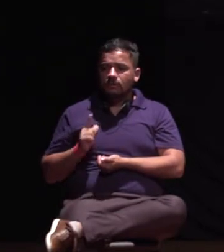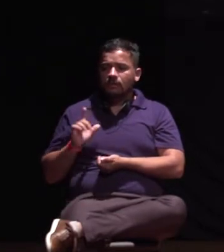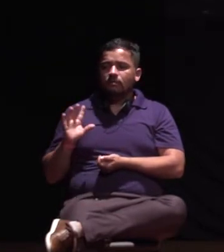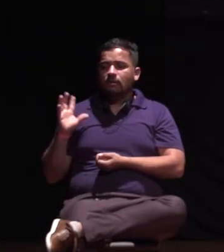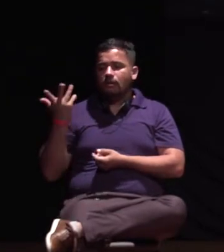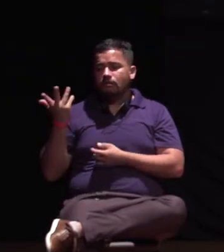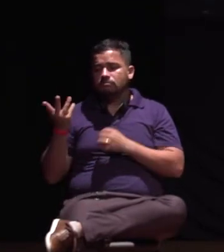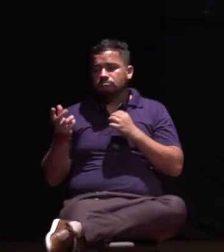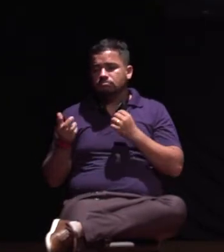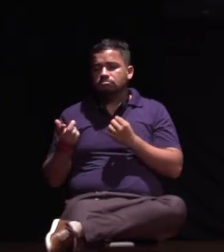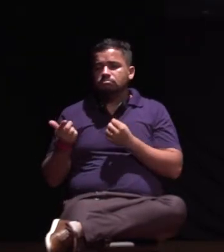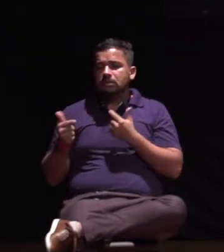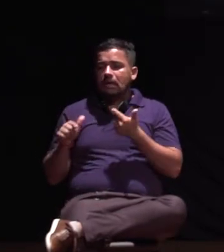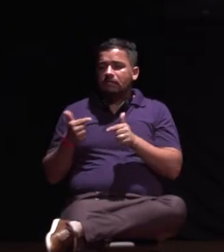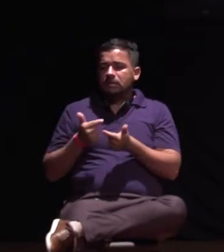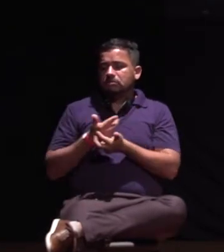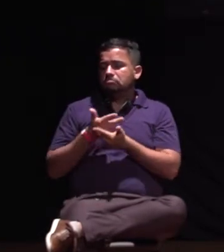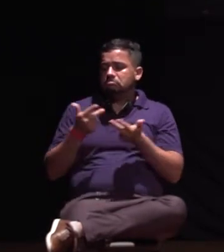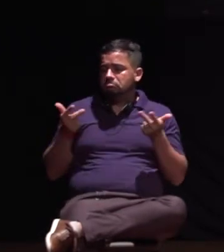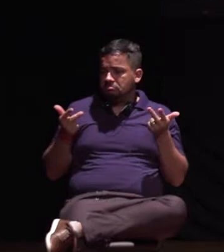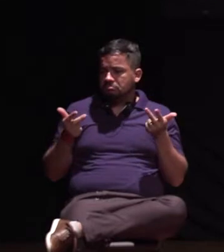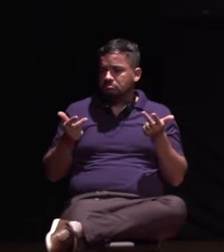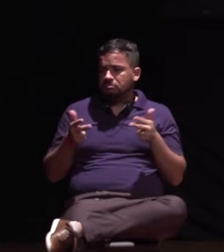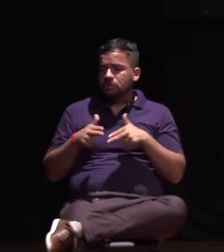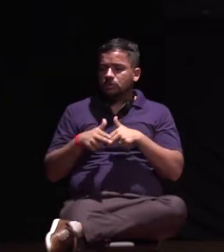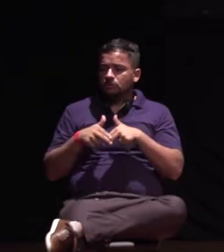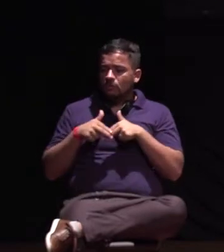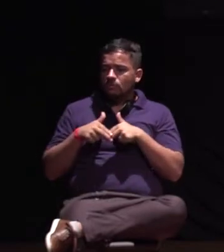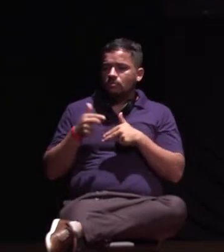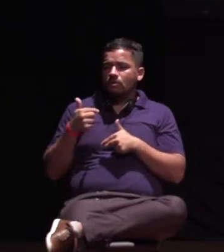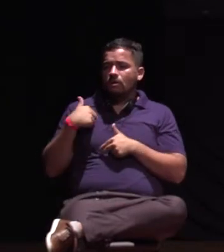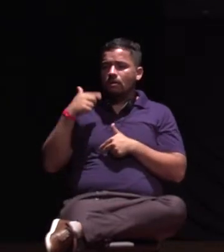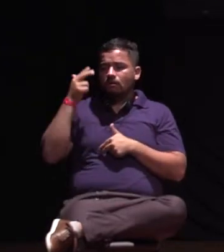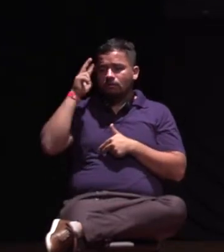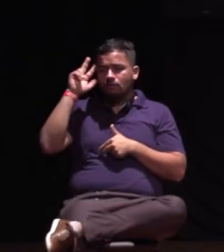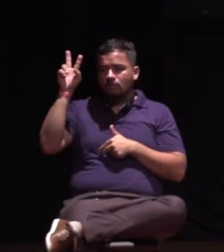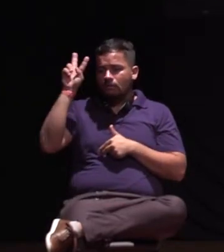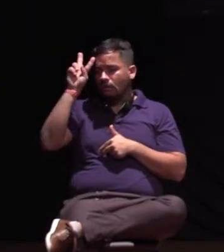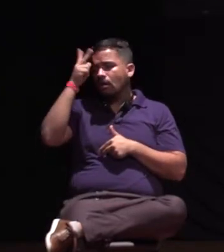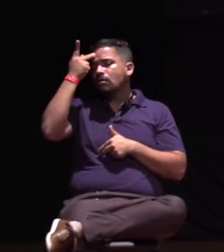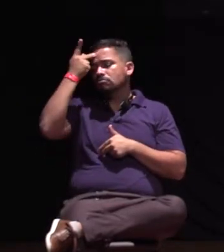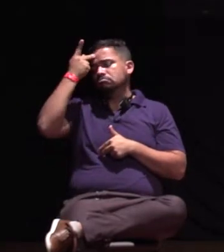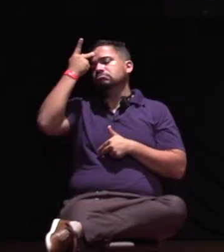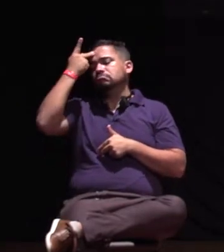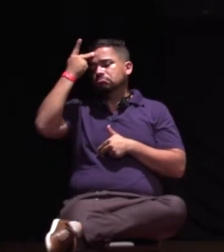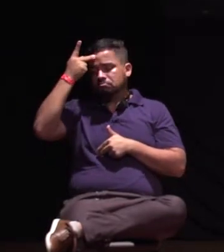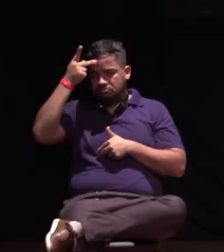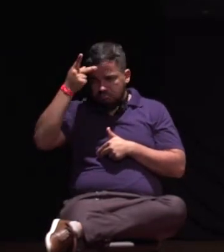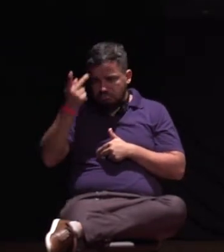somehow. I've always loved the idea that somehow, you know, whenever we go and see, like your great show on the second floor,